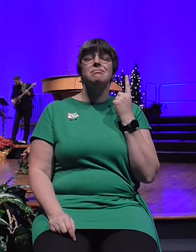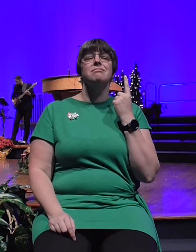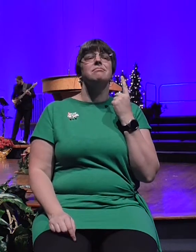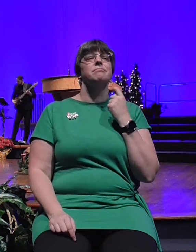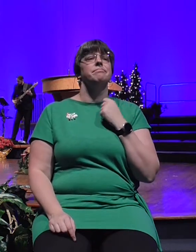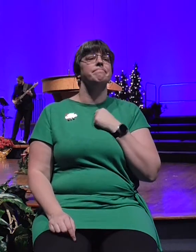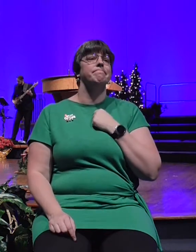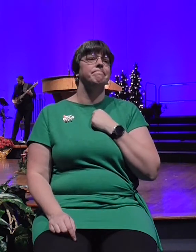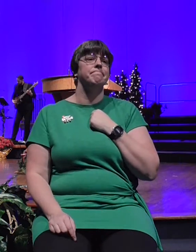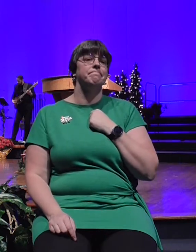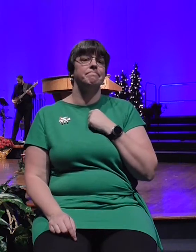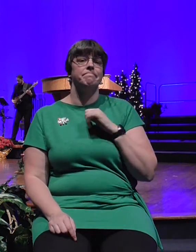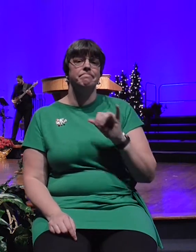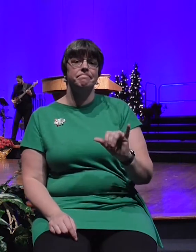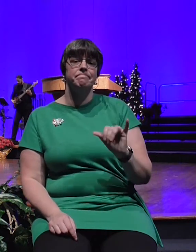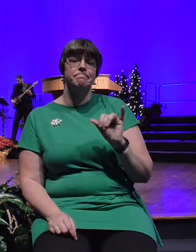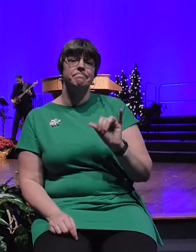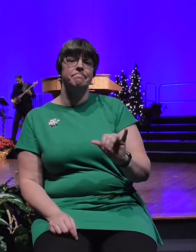see?